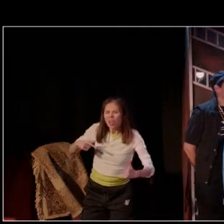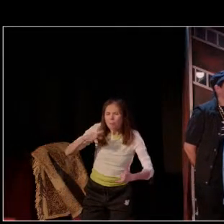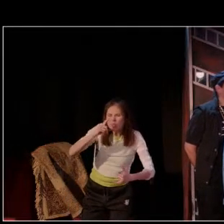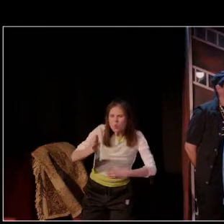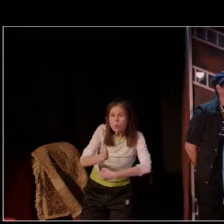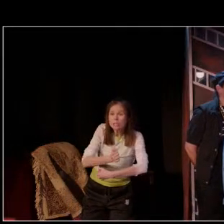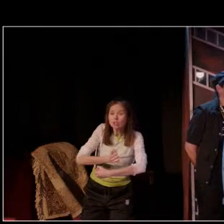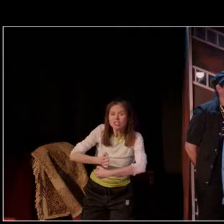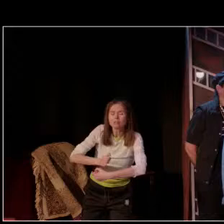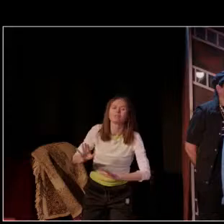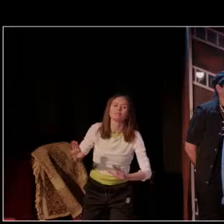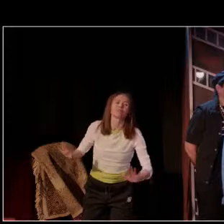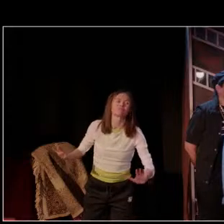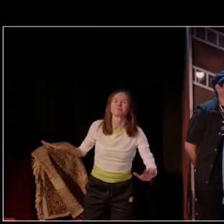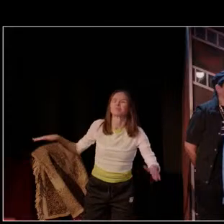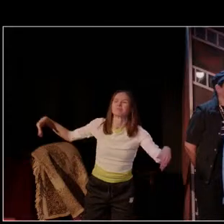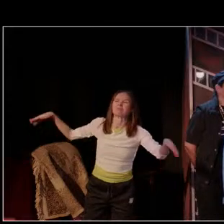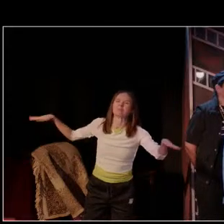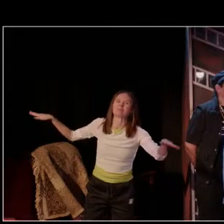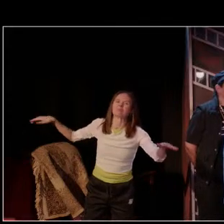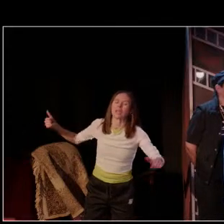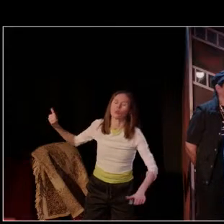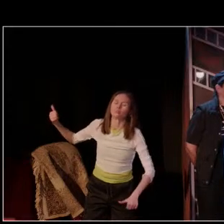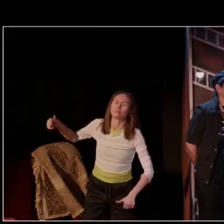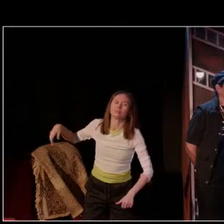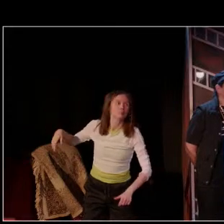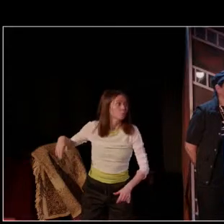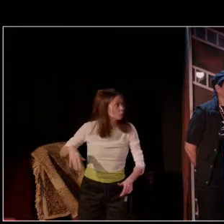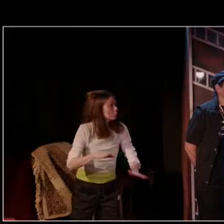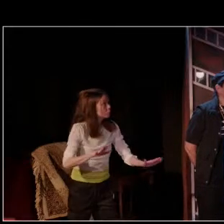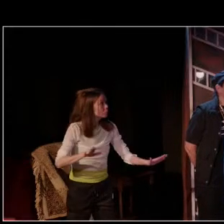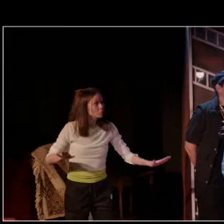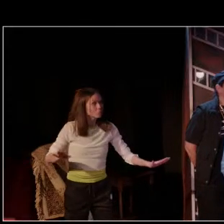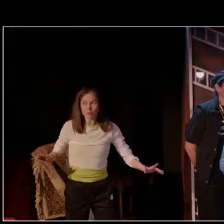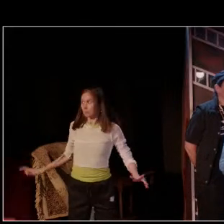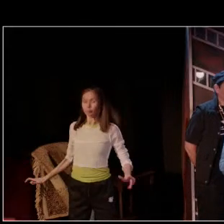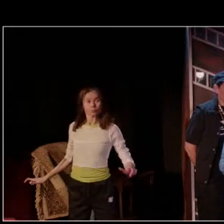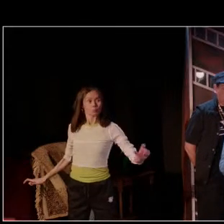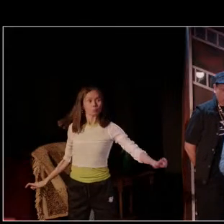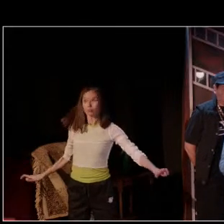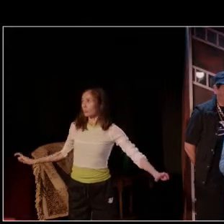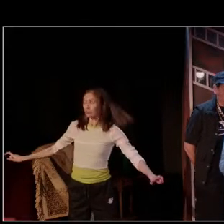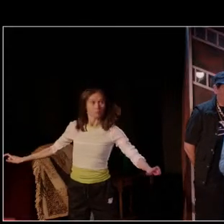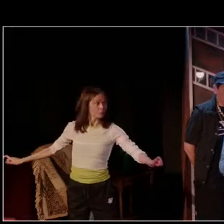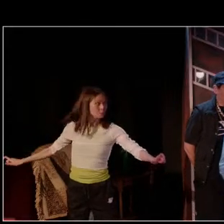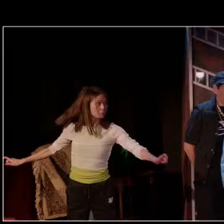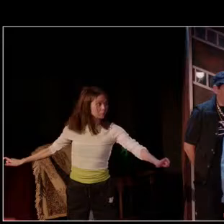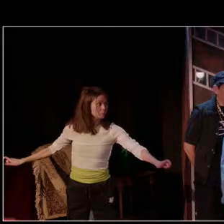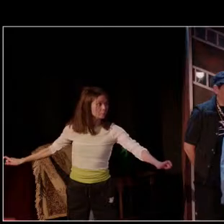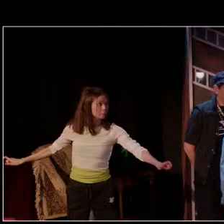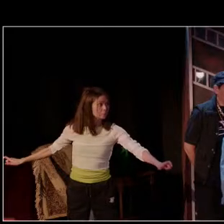am about, let them depart. Proceed. Not a foot shall stir.